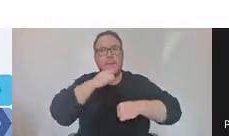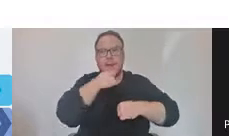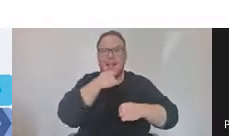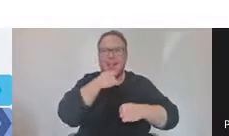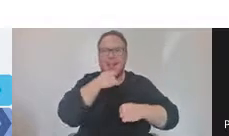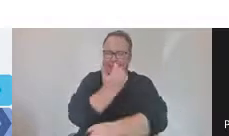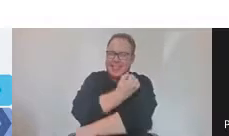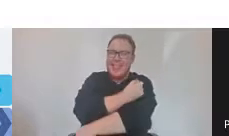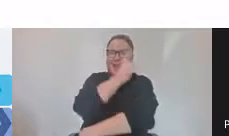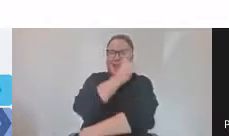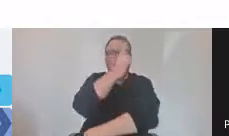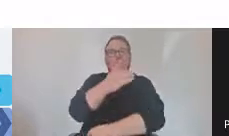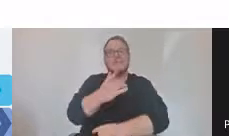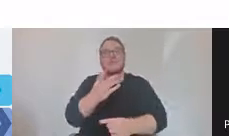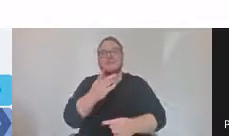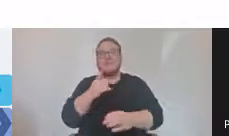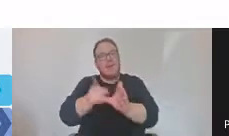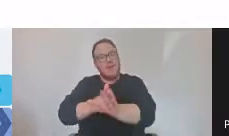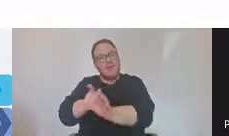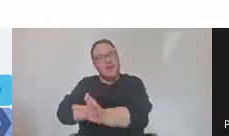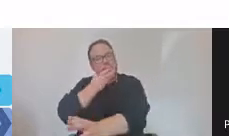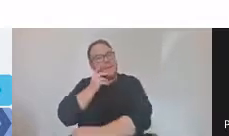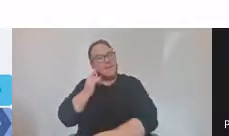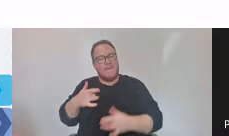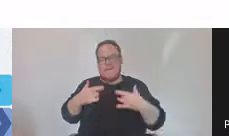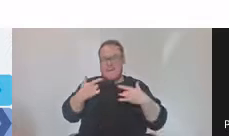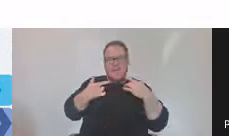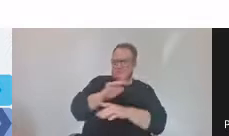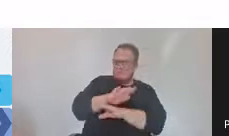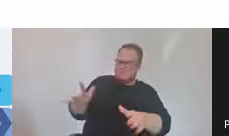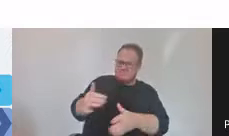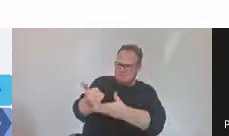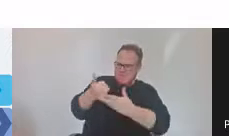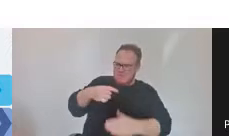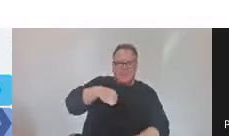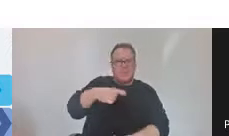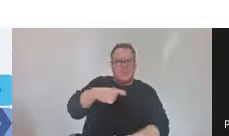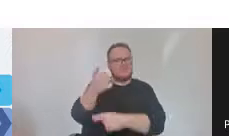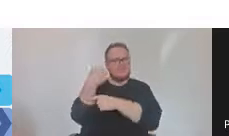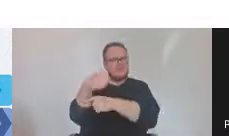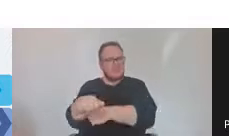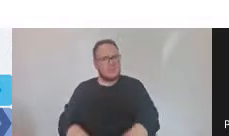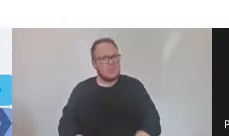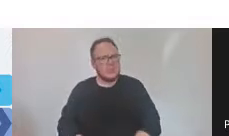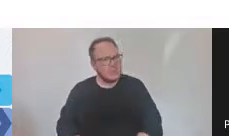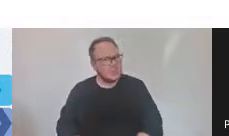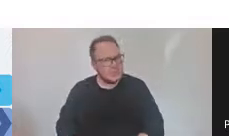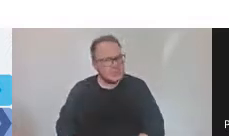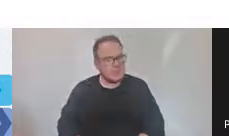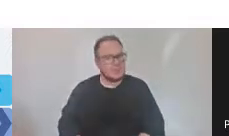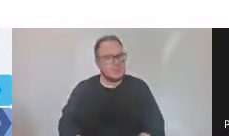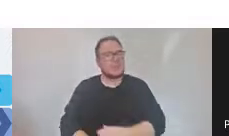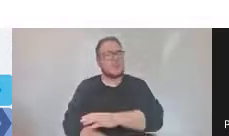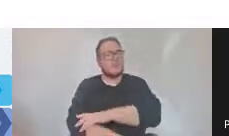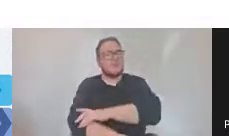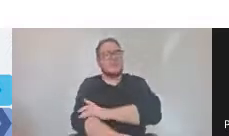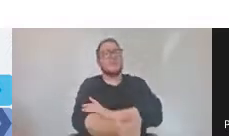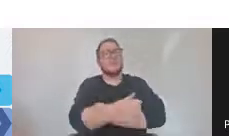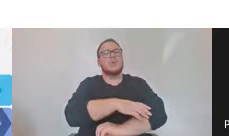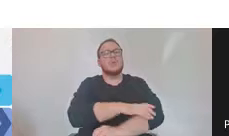the individual benefit has reduced, and the wider benefits to society, the people around you, and protecting the whole